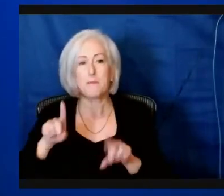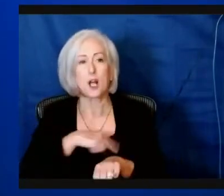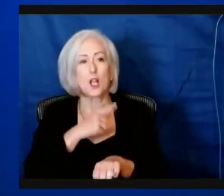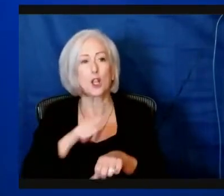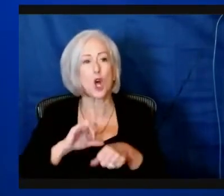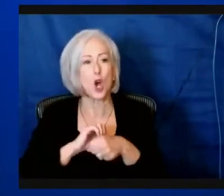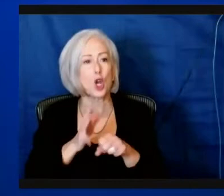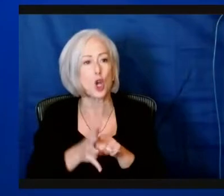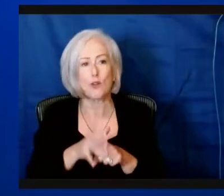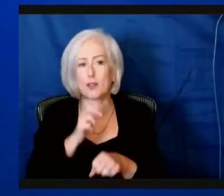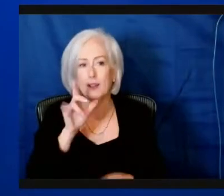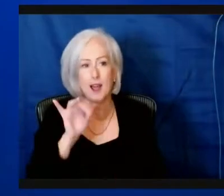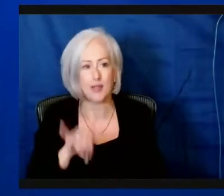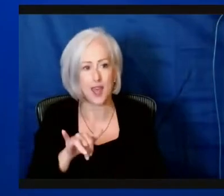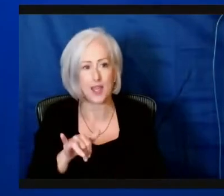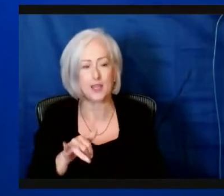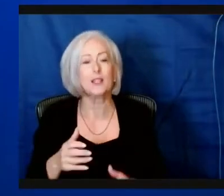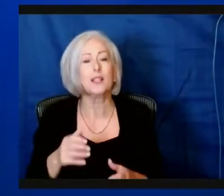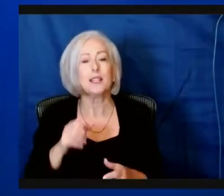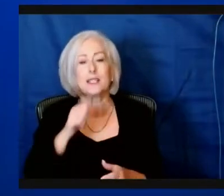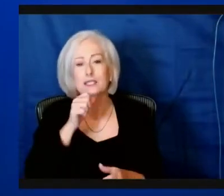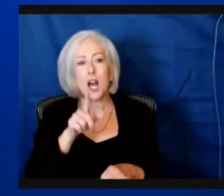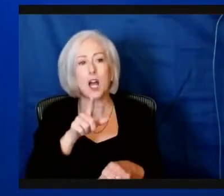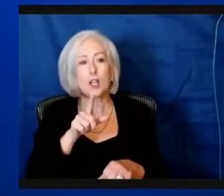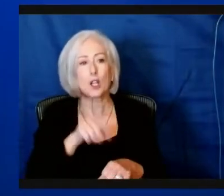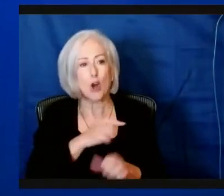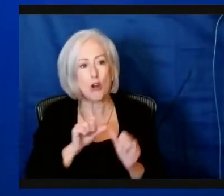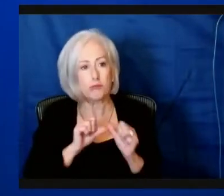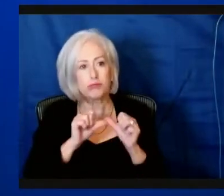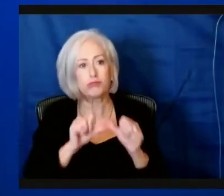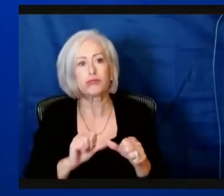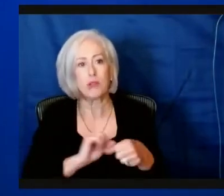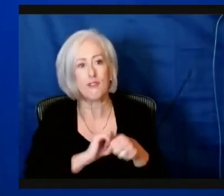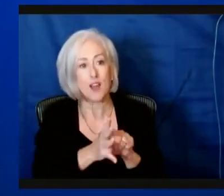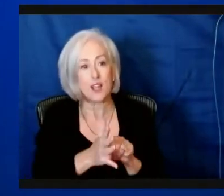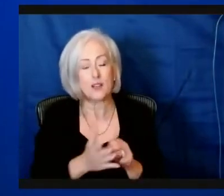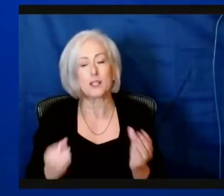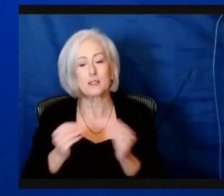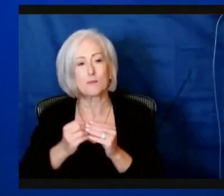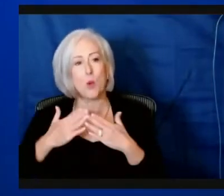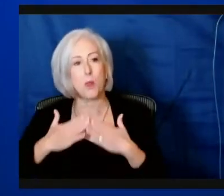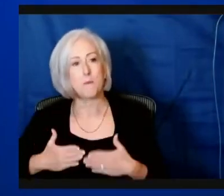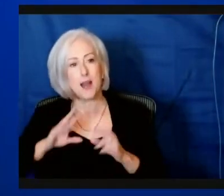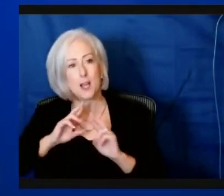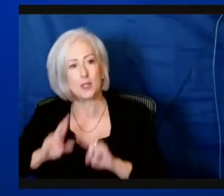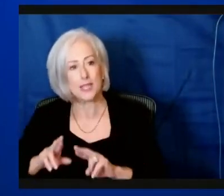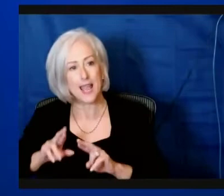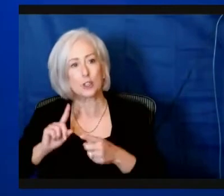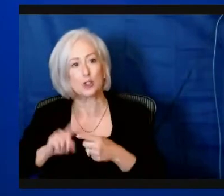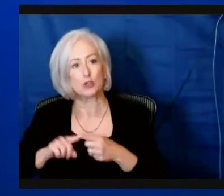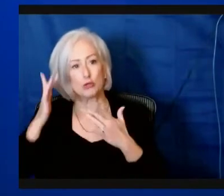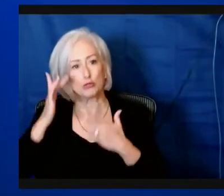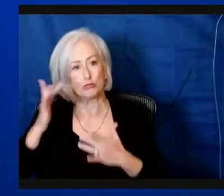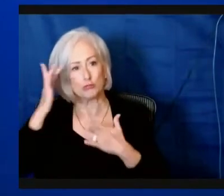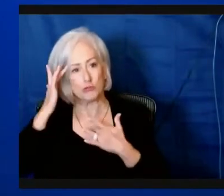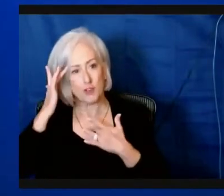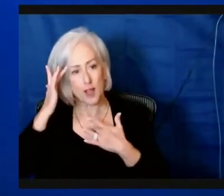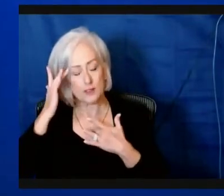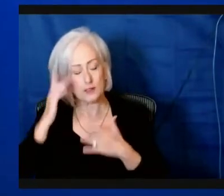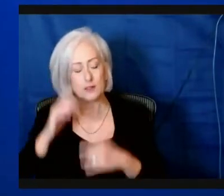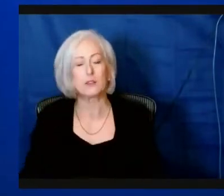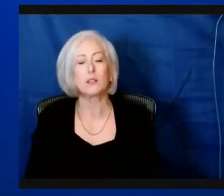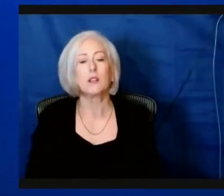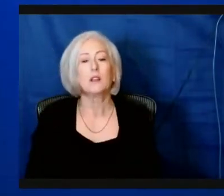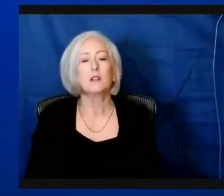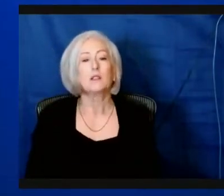of virus. It's a reaction your body develops to the virus, and so there are viruses that can sit in your